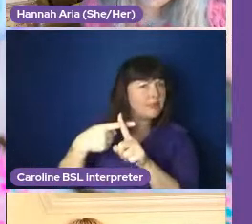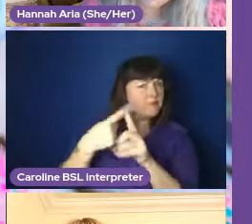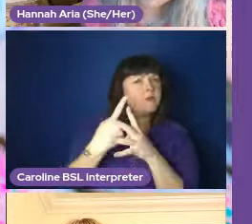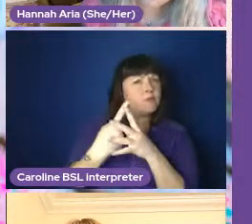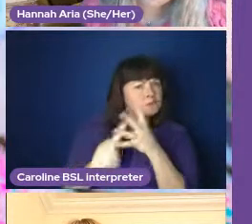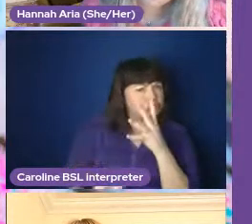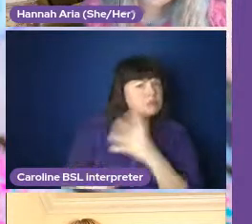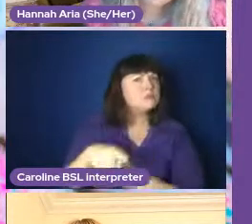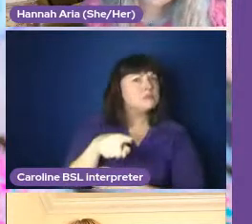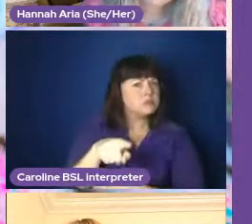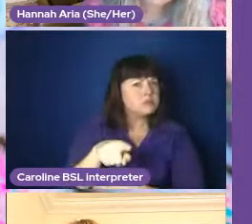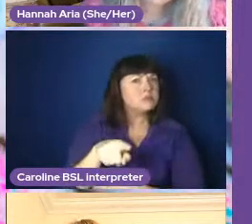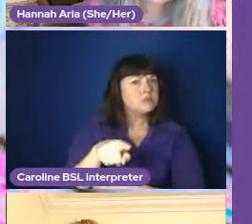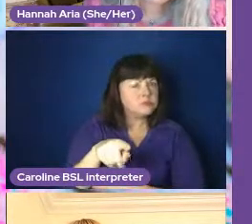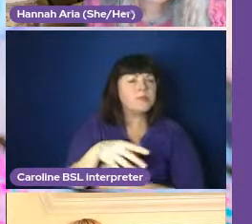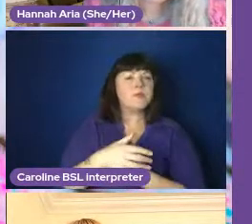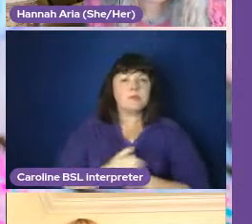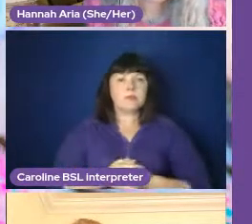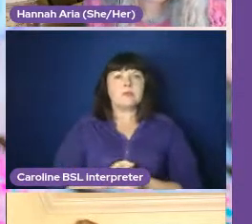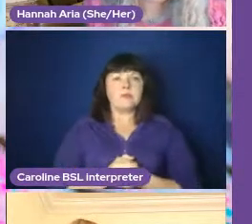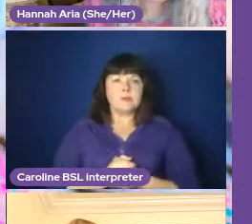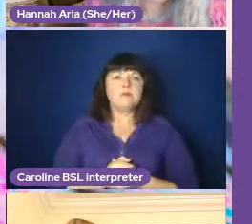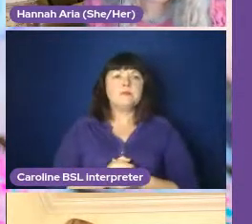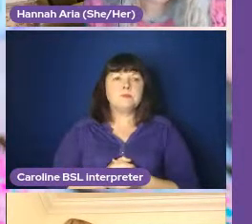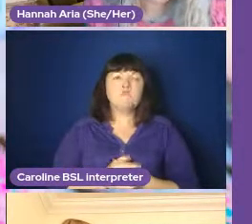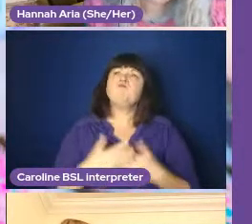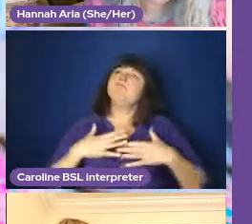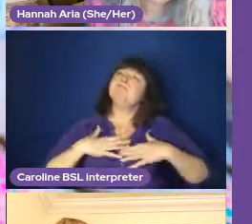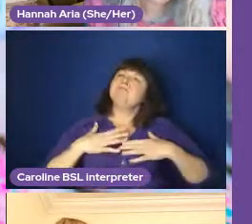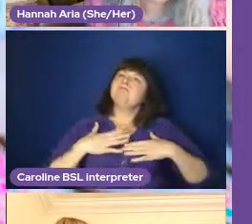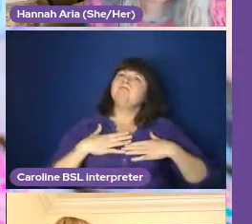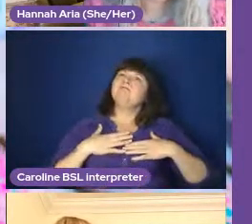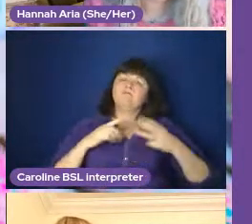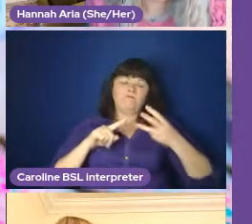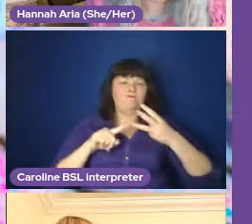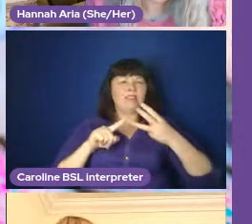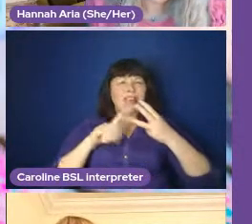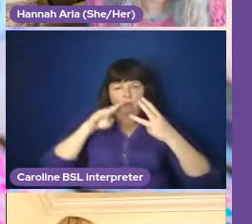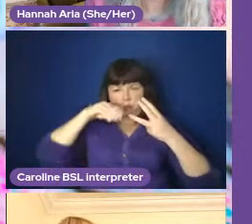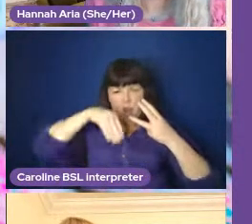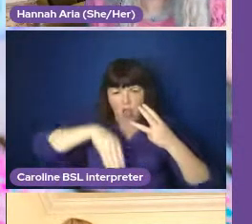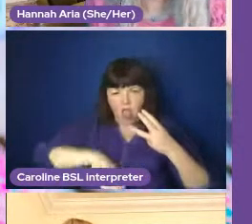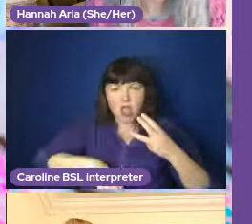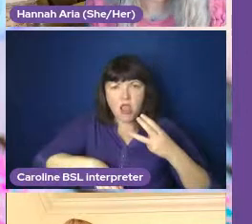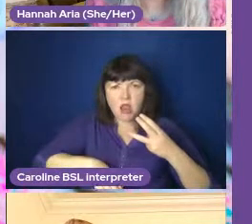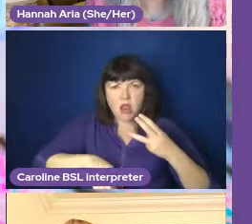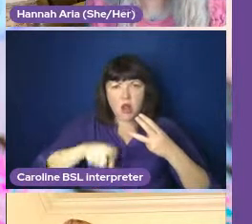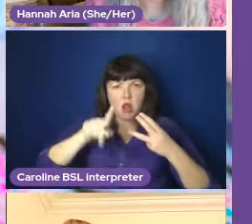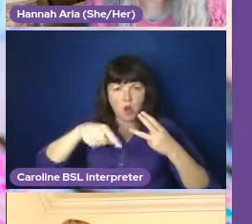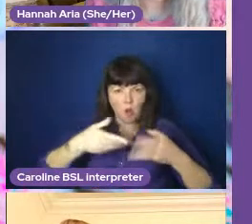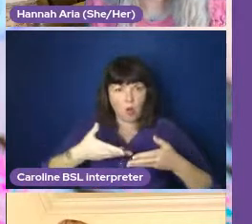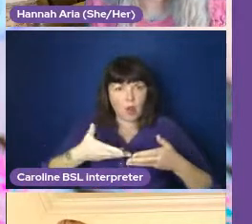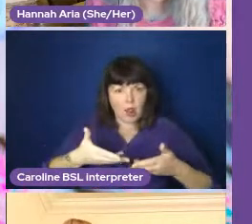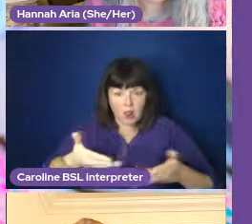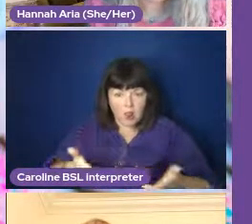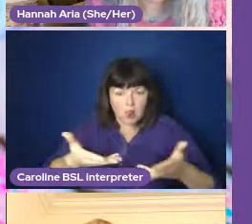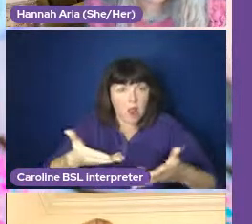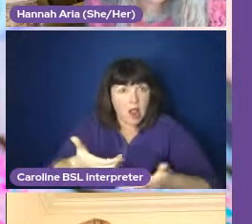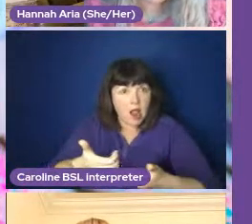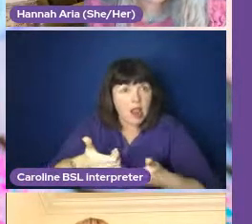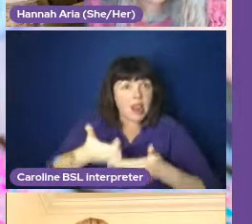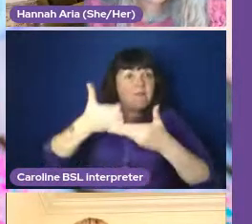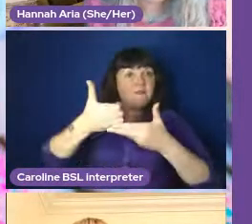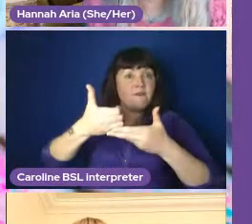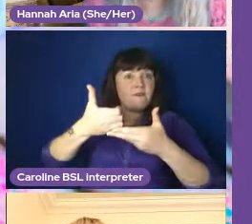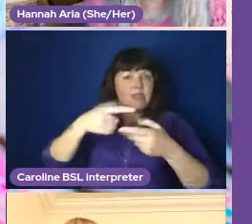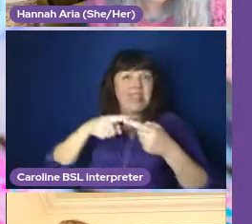put that whether I'm down, if I'm down, it will lift my spirits. If I'm up, it might calm